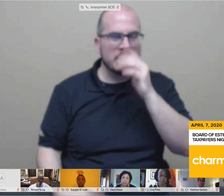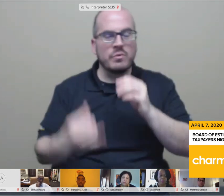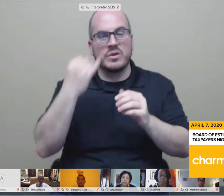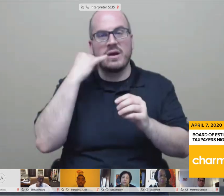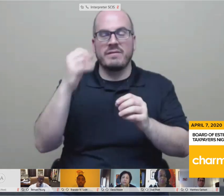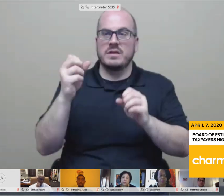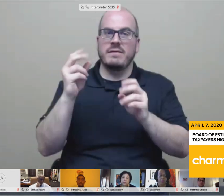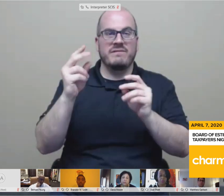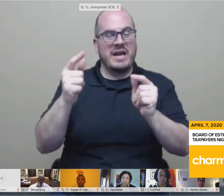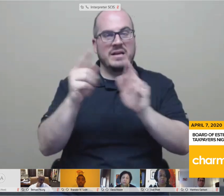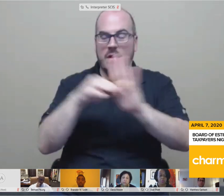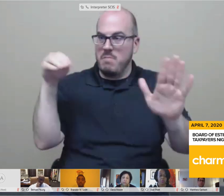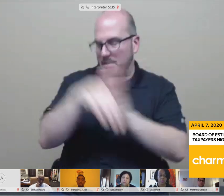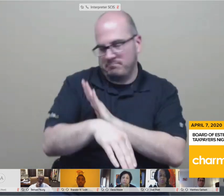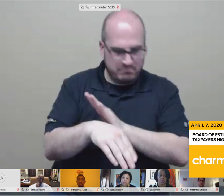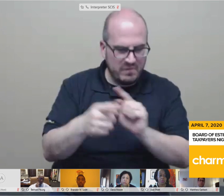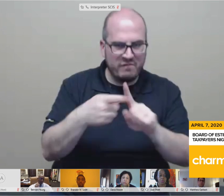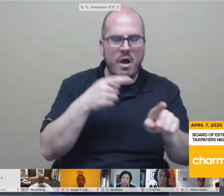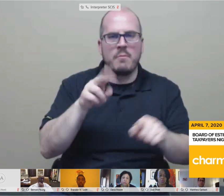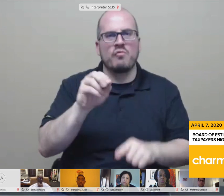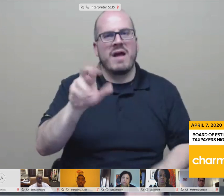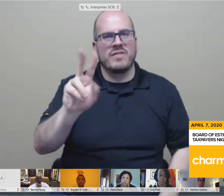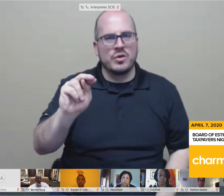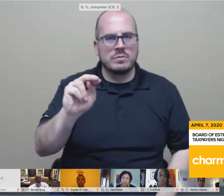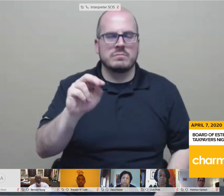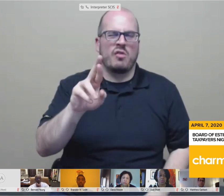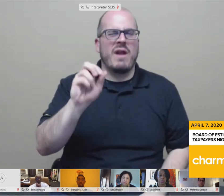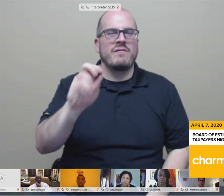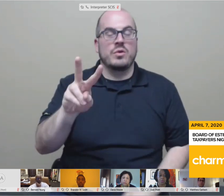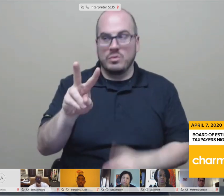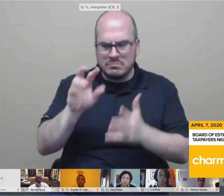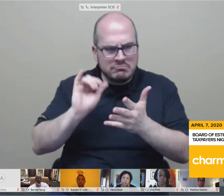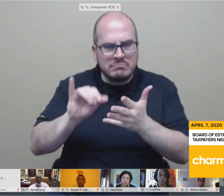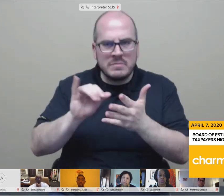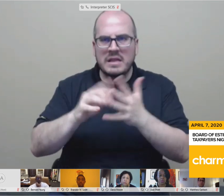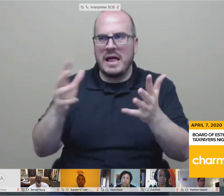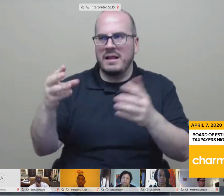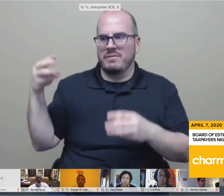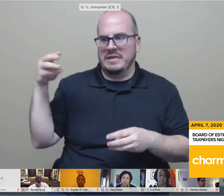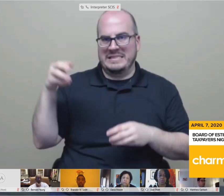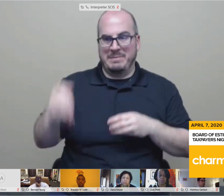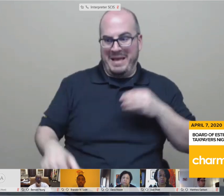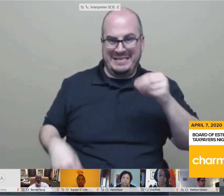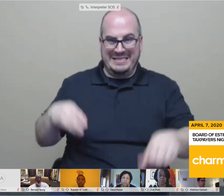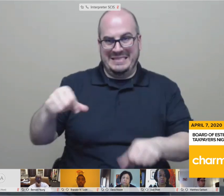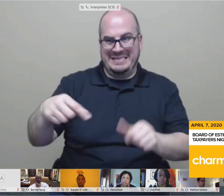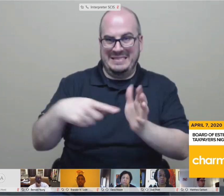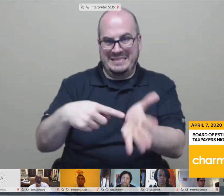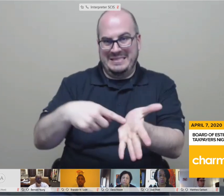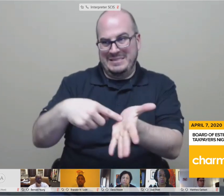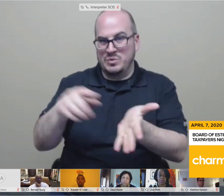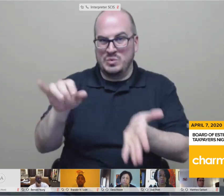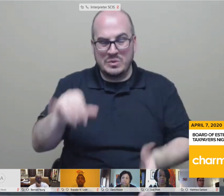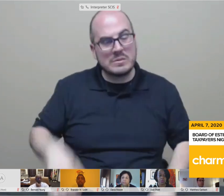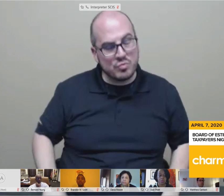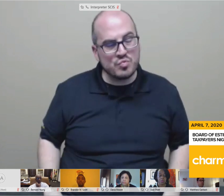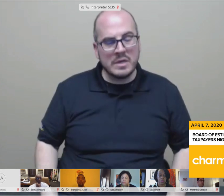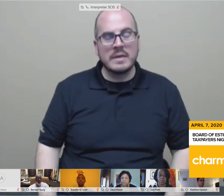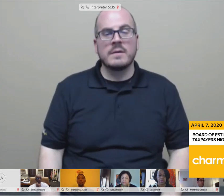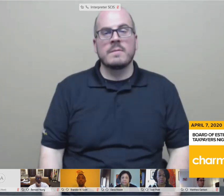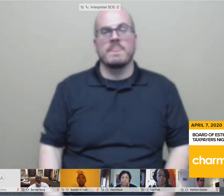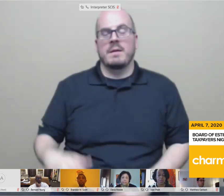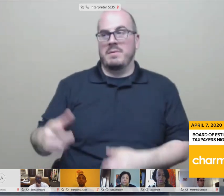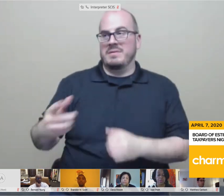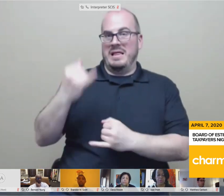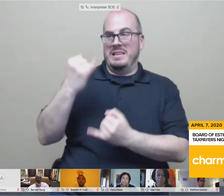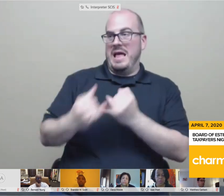in revenues and you have additional unanticipated expenses. Just for perspective, the last one of the last times this was